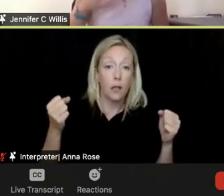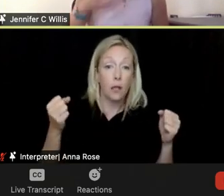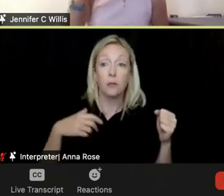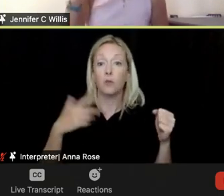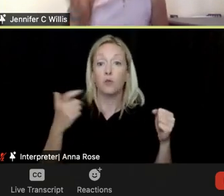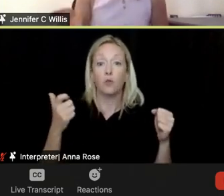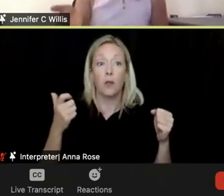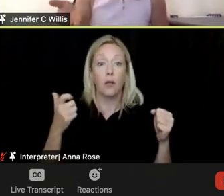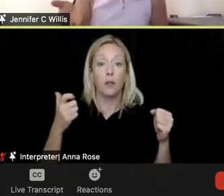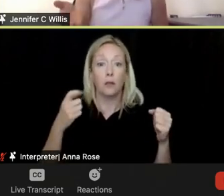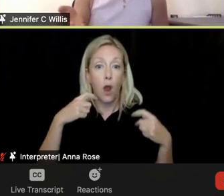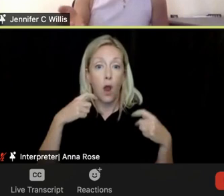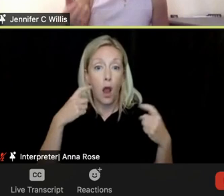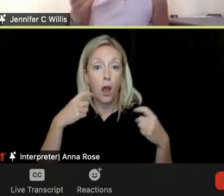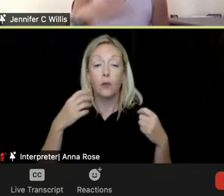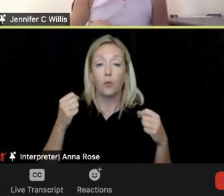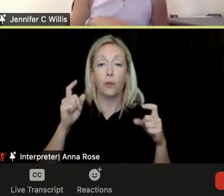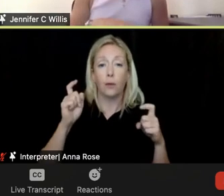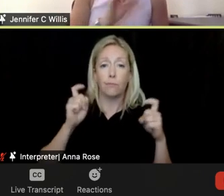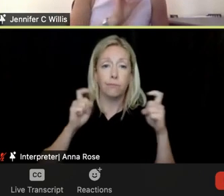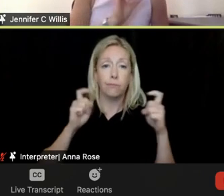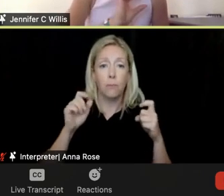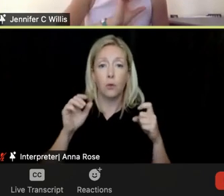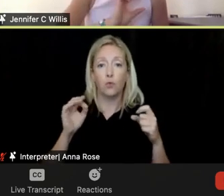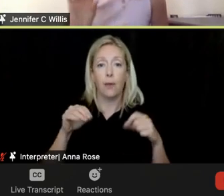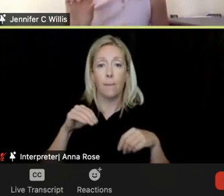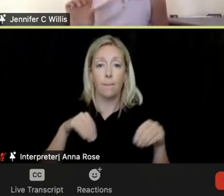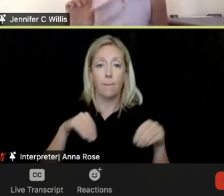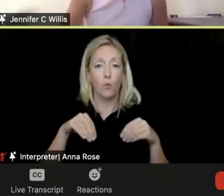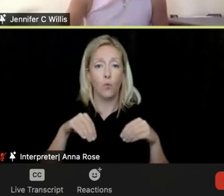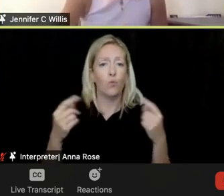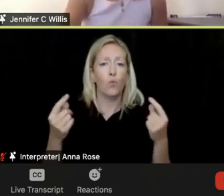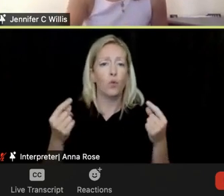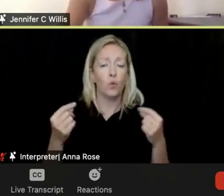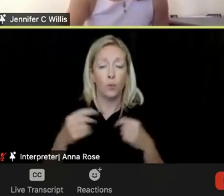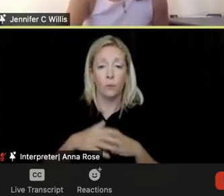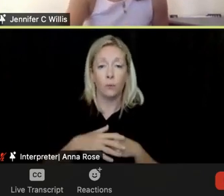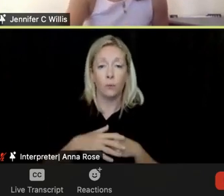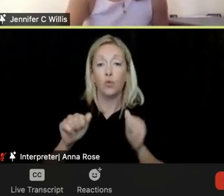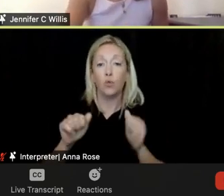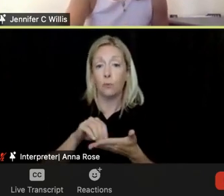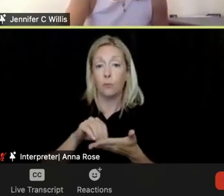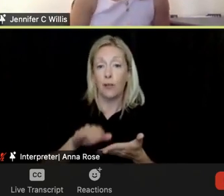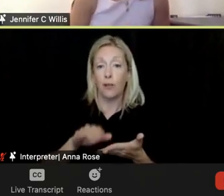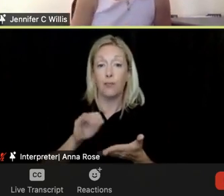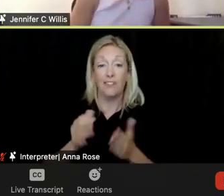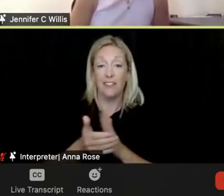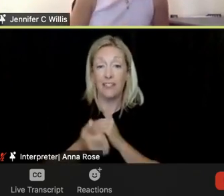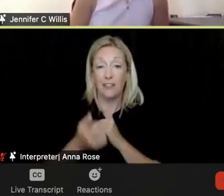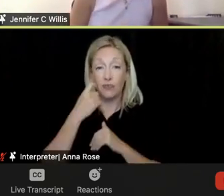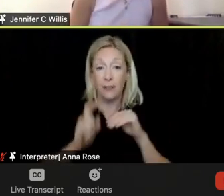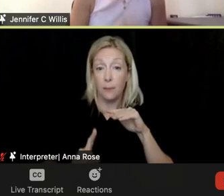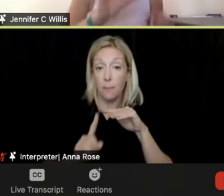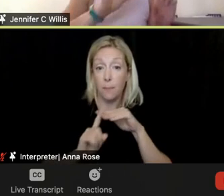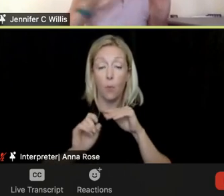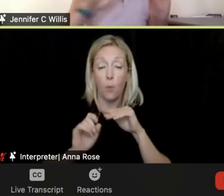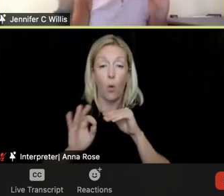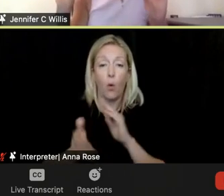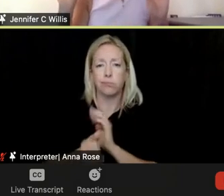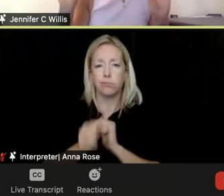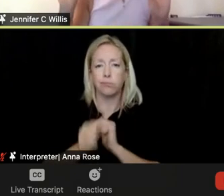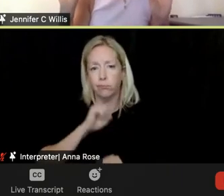emerging or if it is mastered. There also is a section at the bottom for comments. No. So